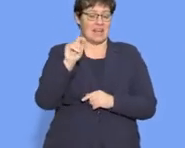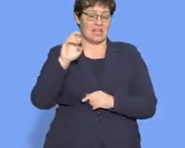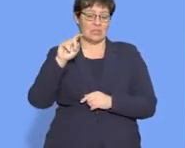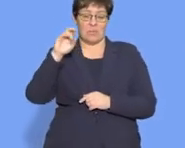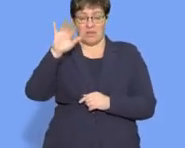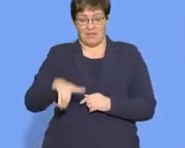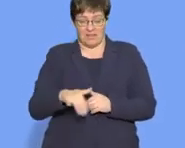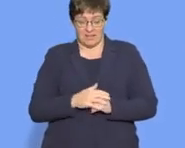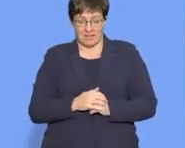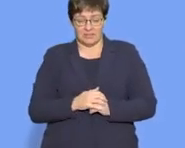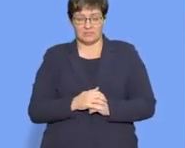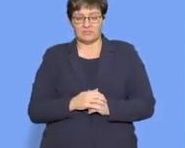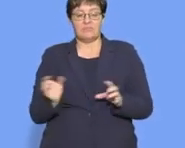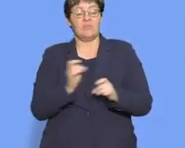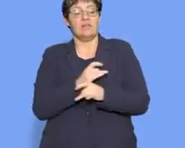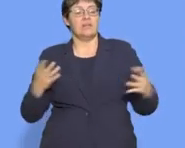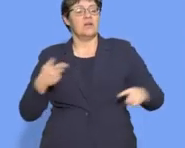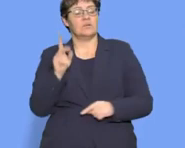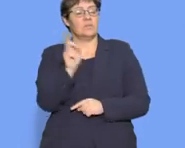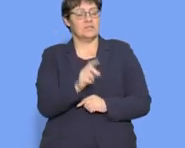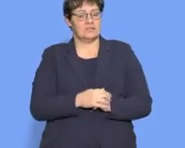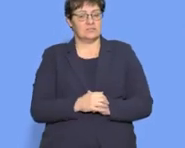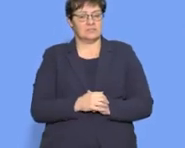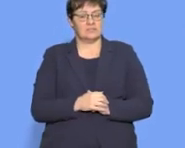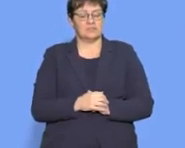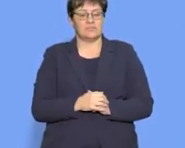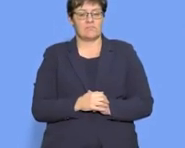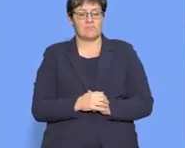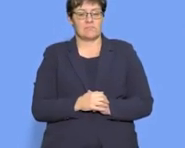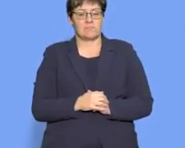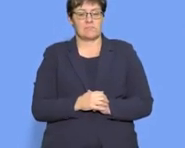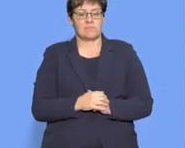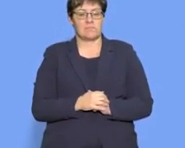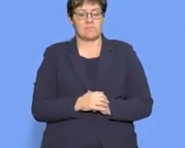anatomy. We are going to start by looking at